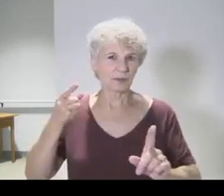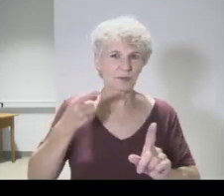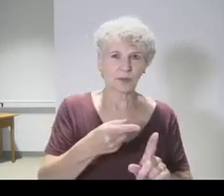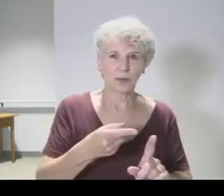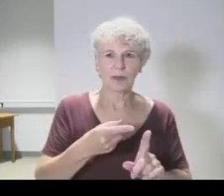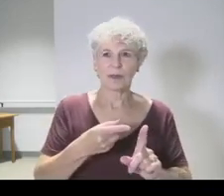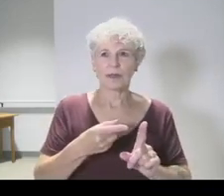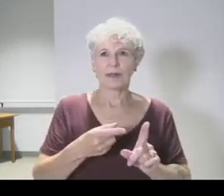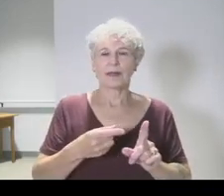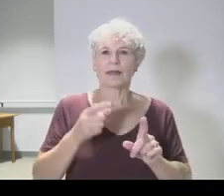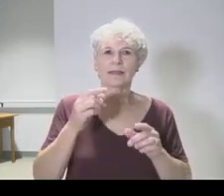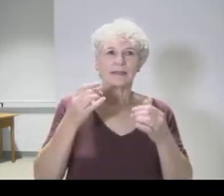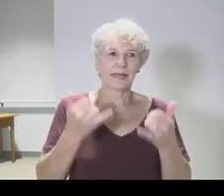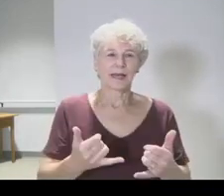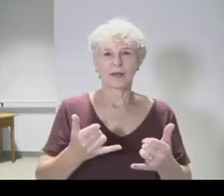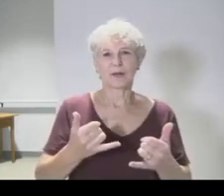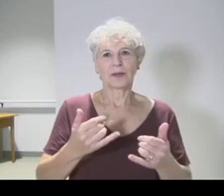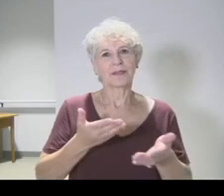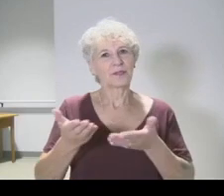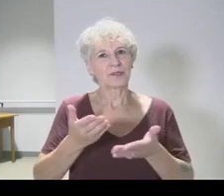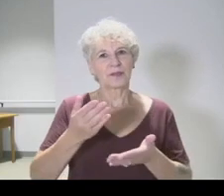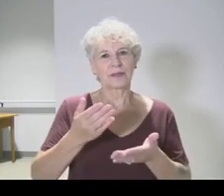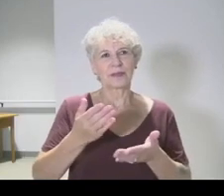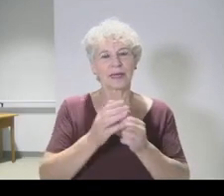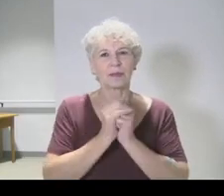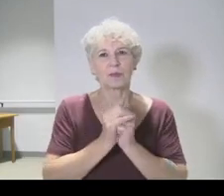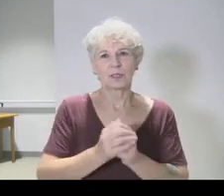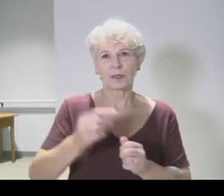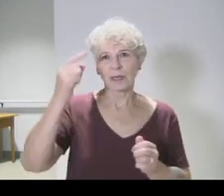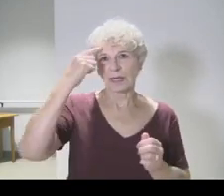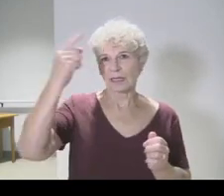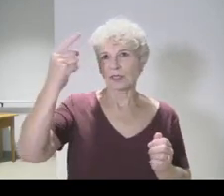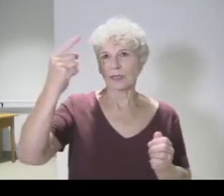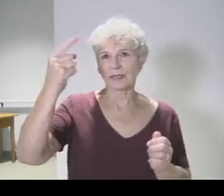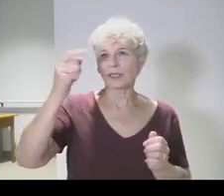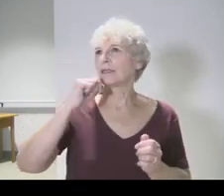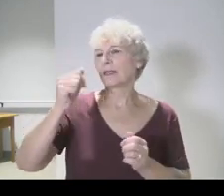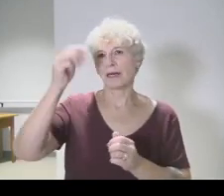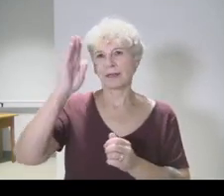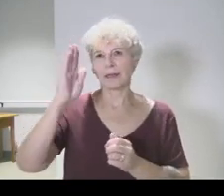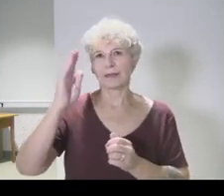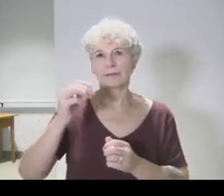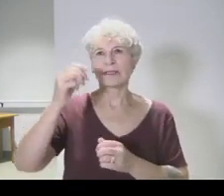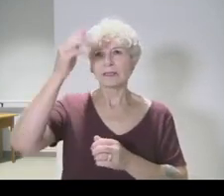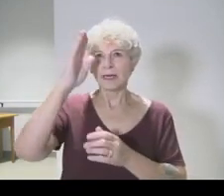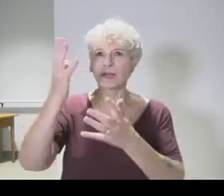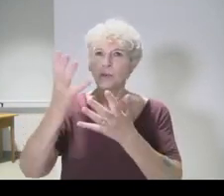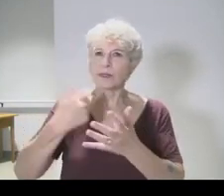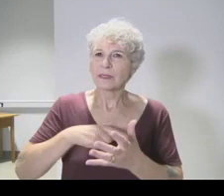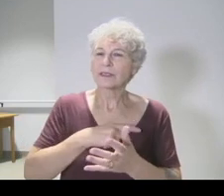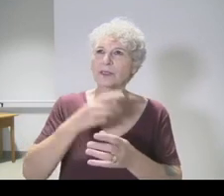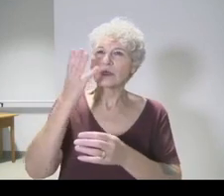their intellect is what they serve, not God. God desires us to experience him and know